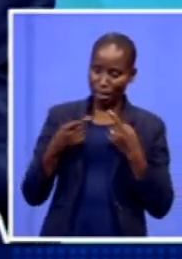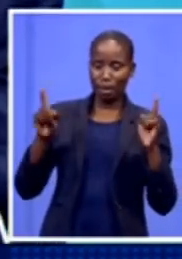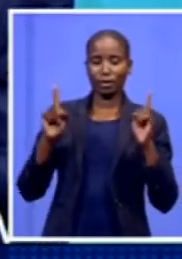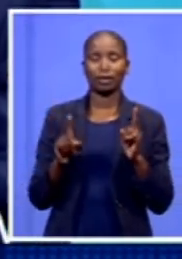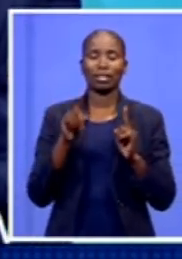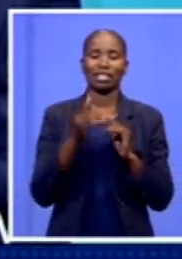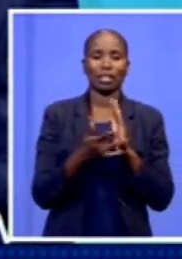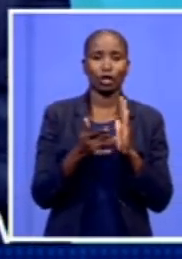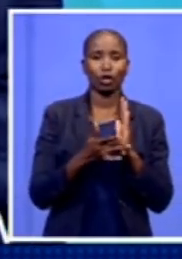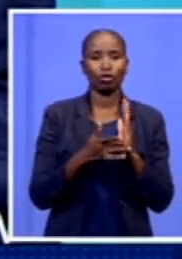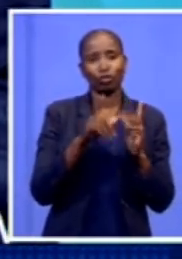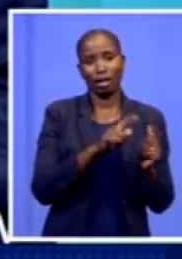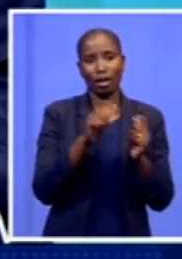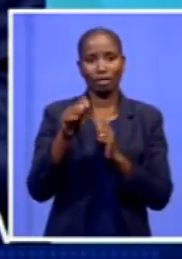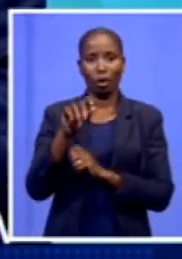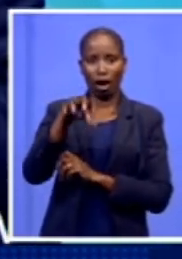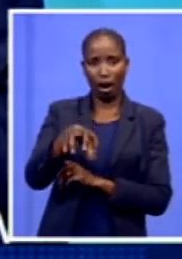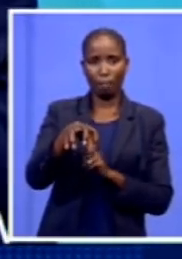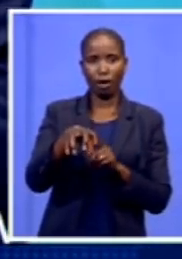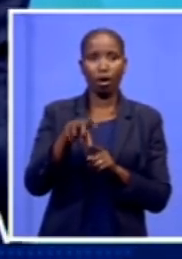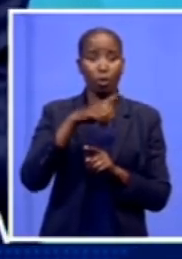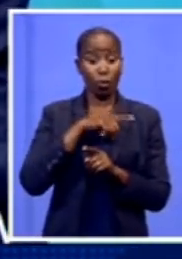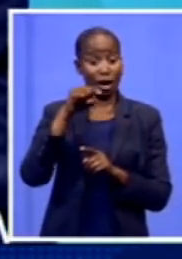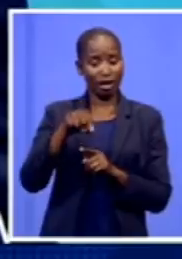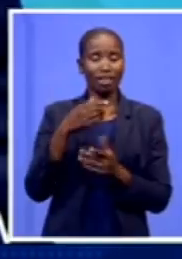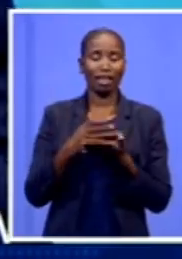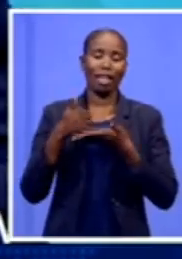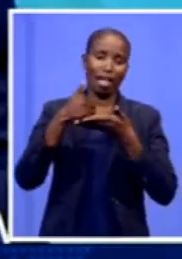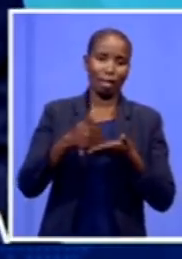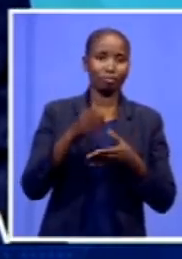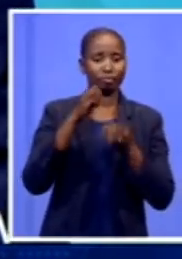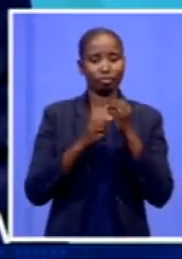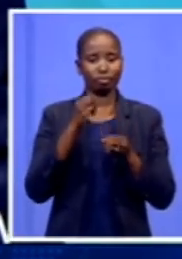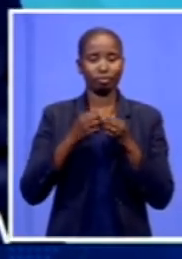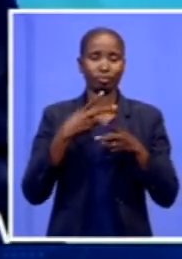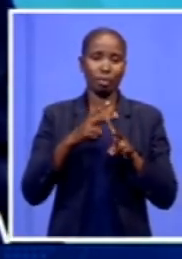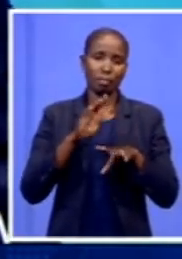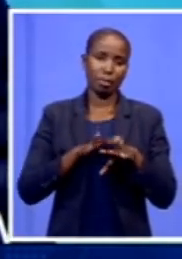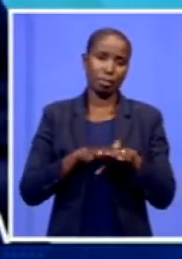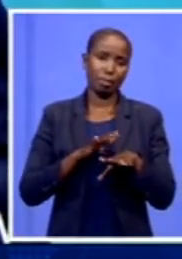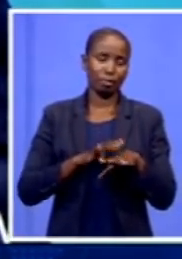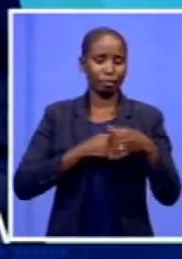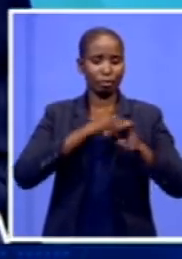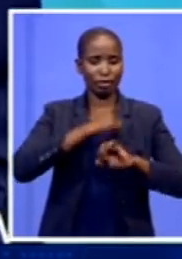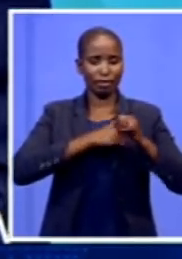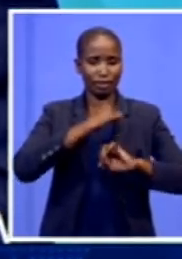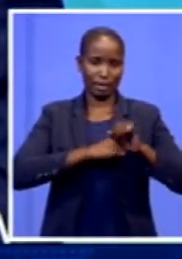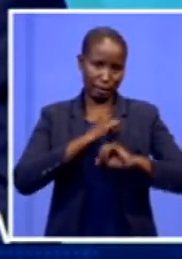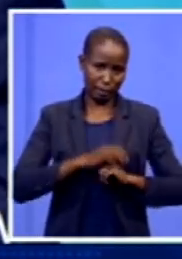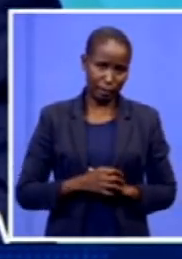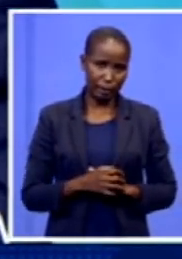we can develop the manufacturing sites for mRNA messenger. And now